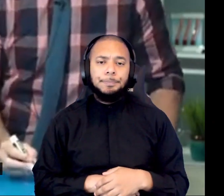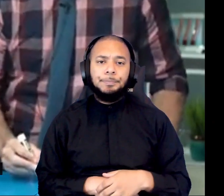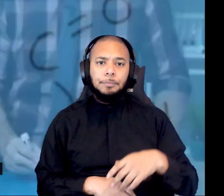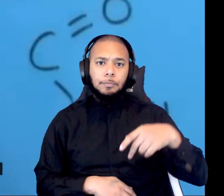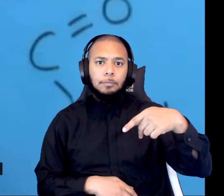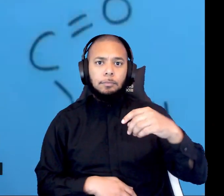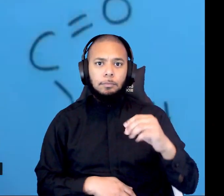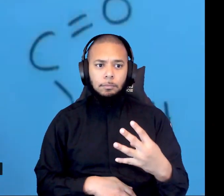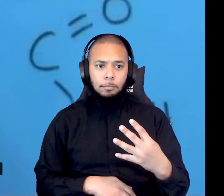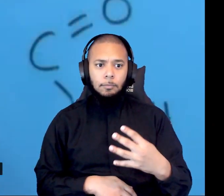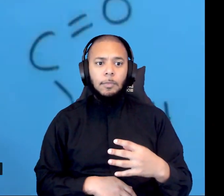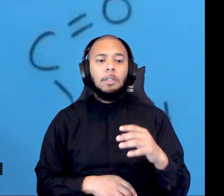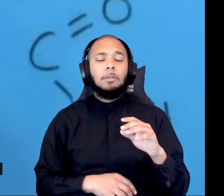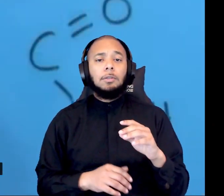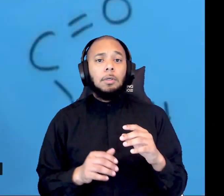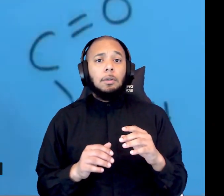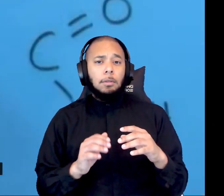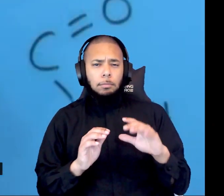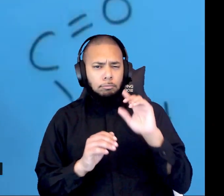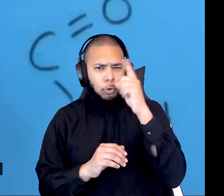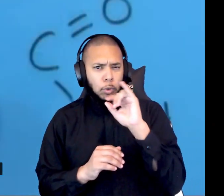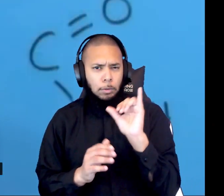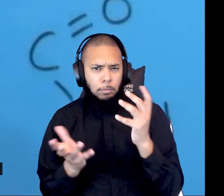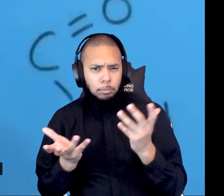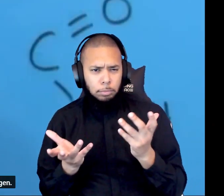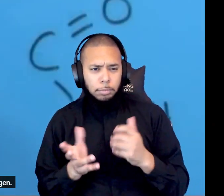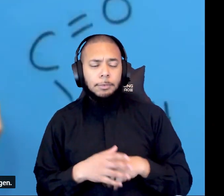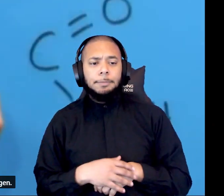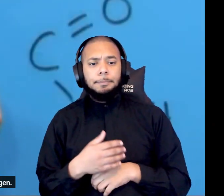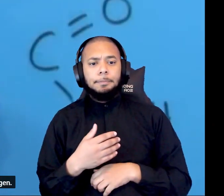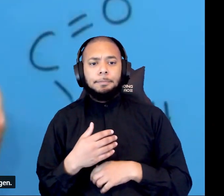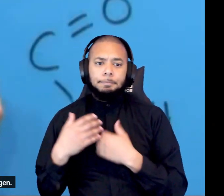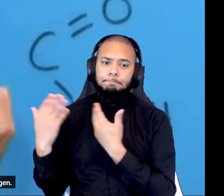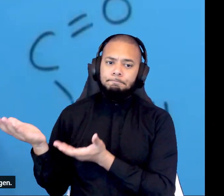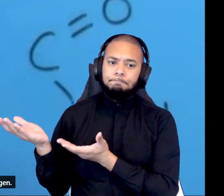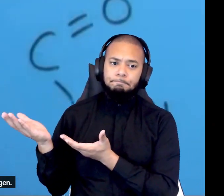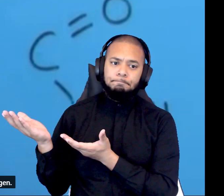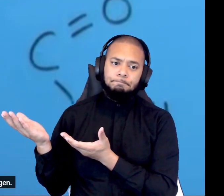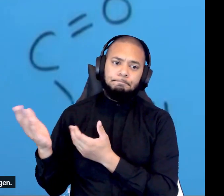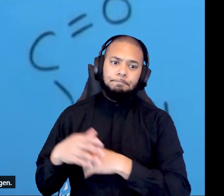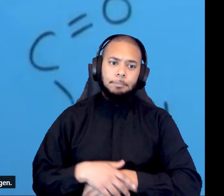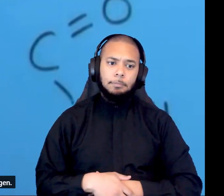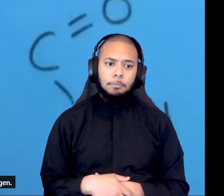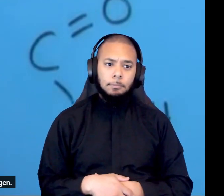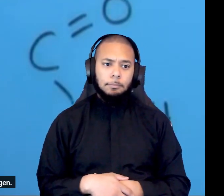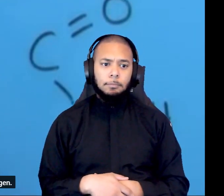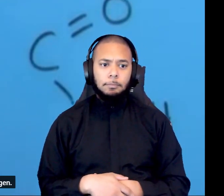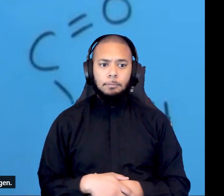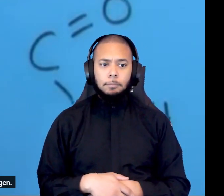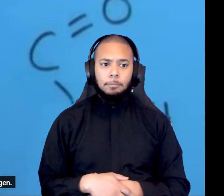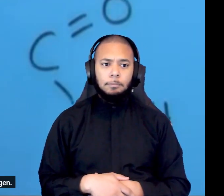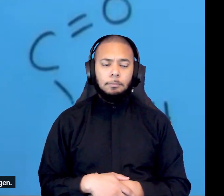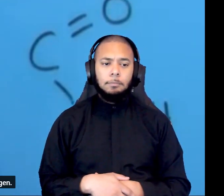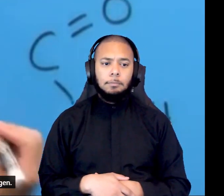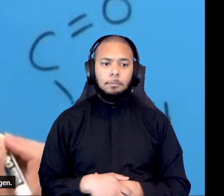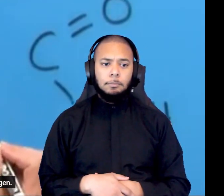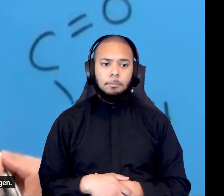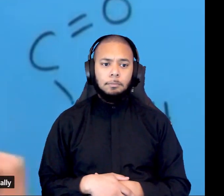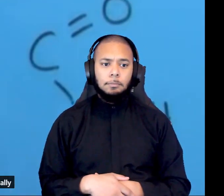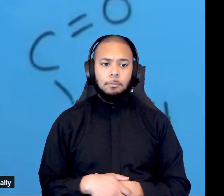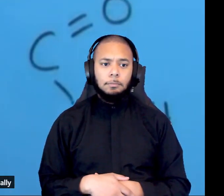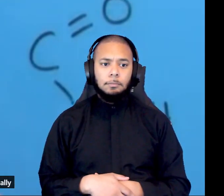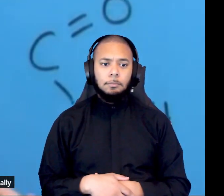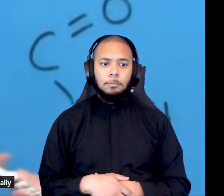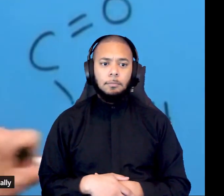So you're going to have a phosphorus and you're going to have an oxygen. You may have a double bond with an oxygen, another oxygen, and another